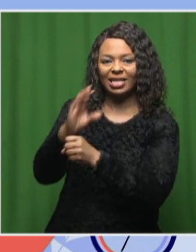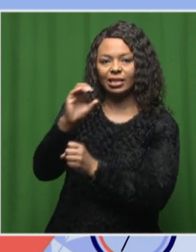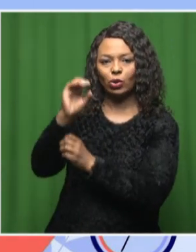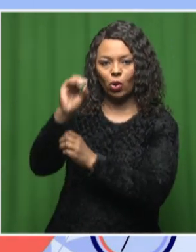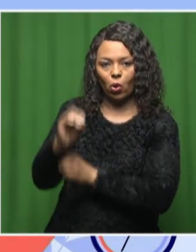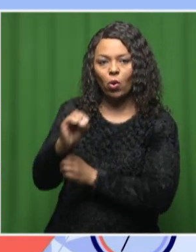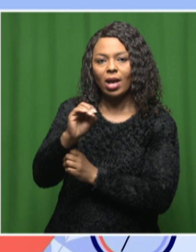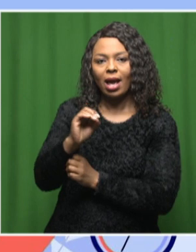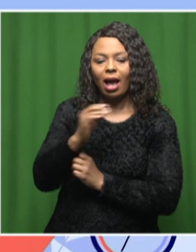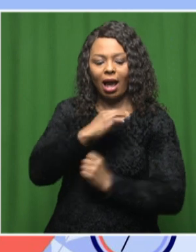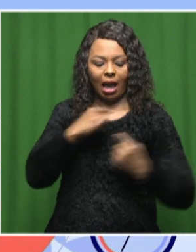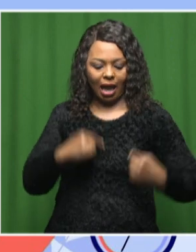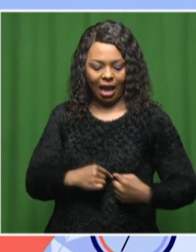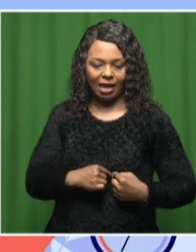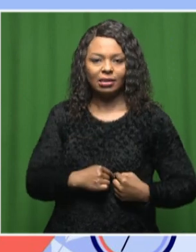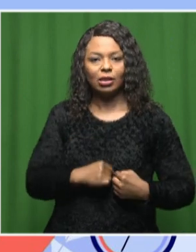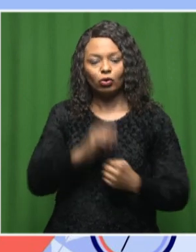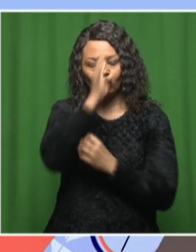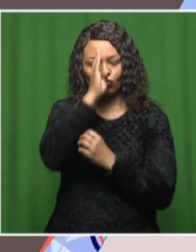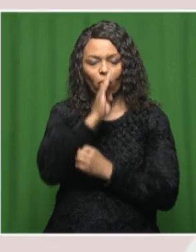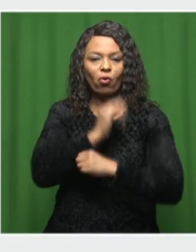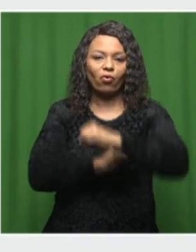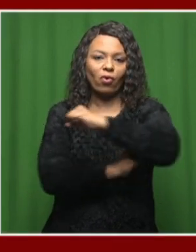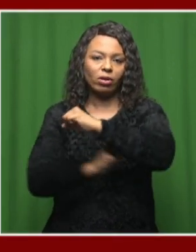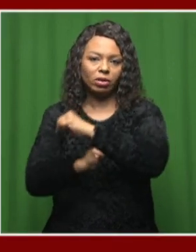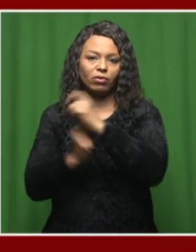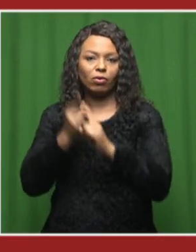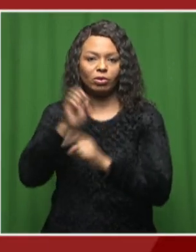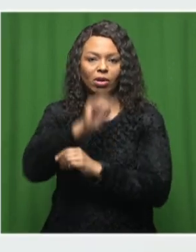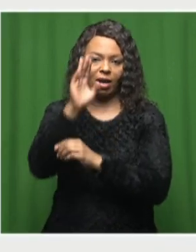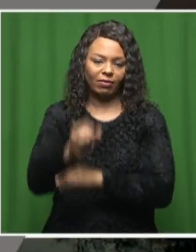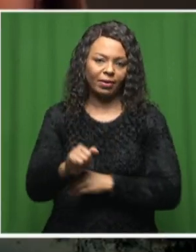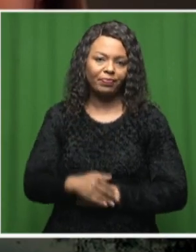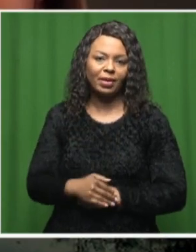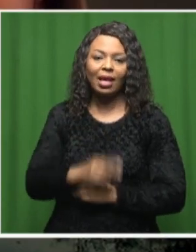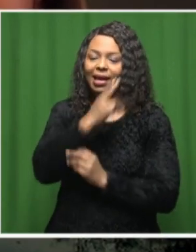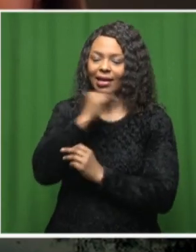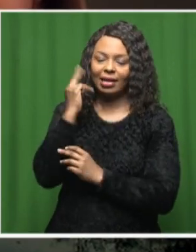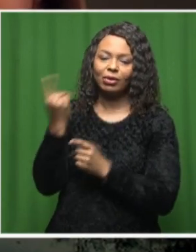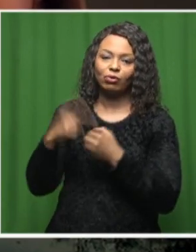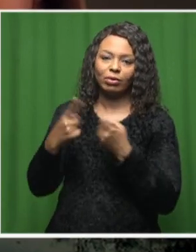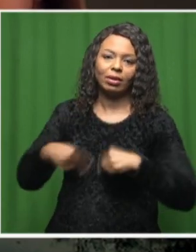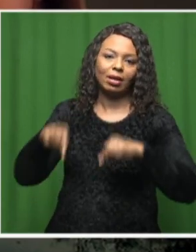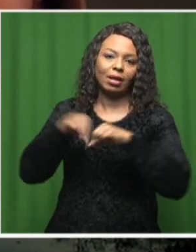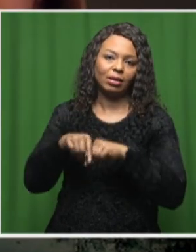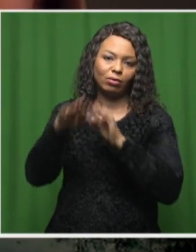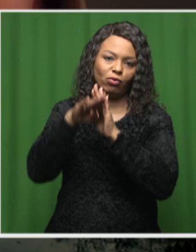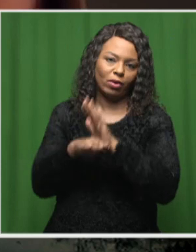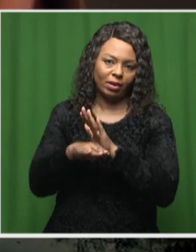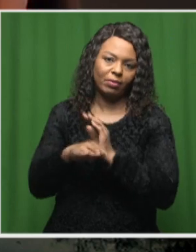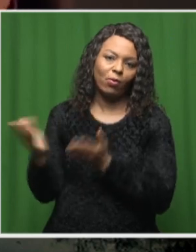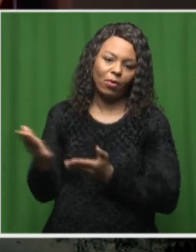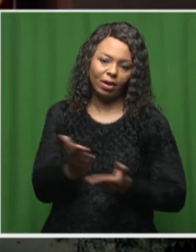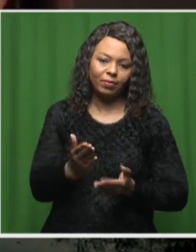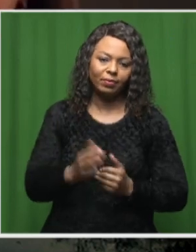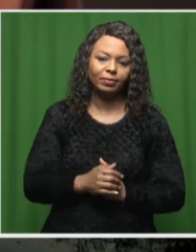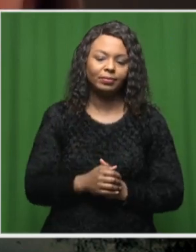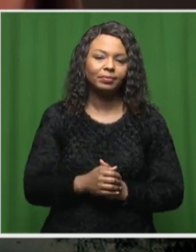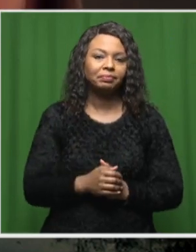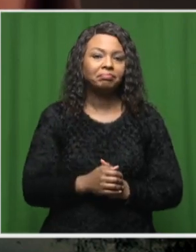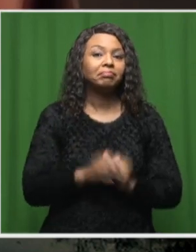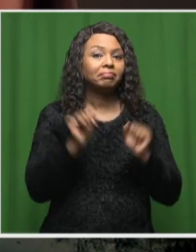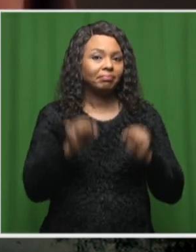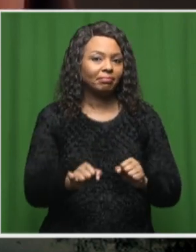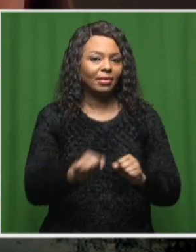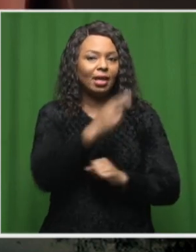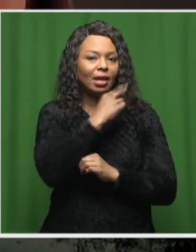and Stroke Foundation for South Africa. Dr. Naidoo, always a pleasure. Thanks so much for joining us on the program. Thank you, Leanne. It's